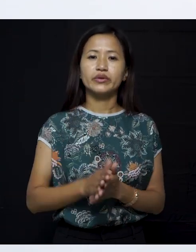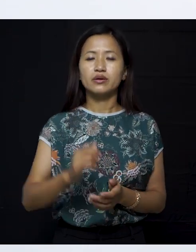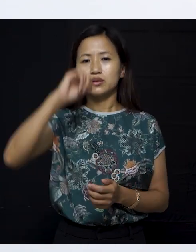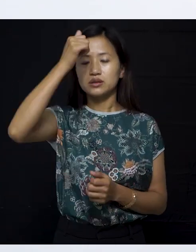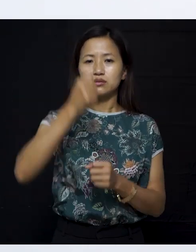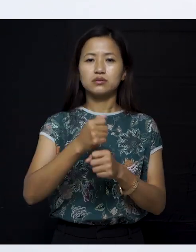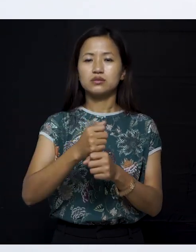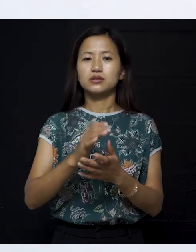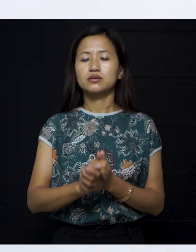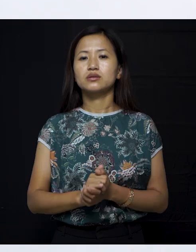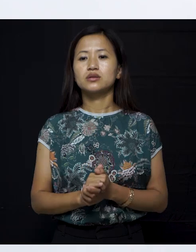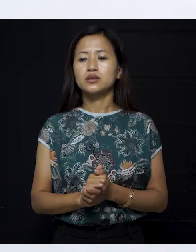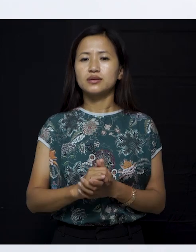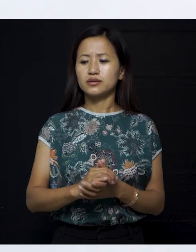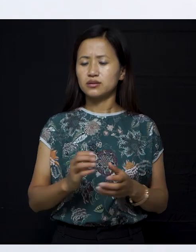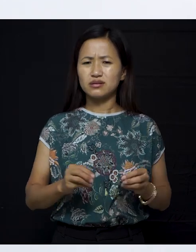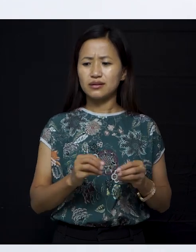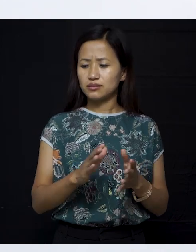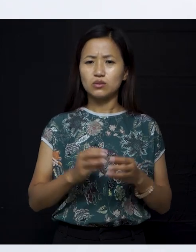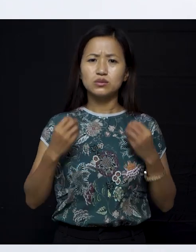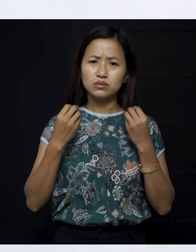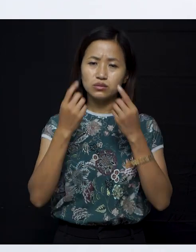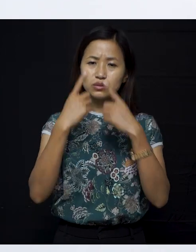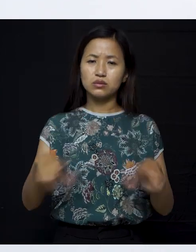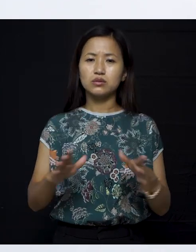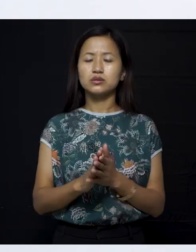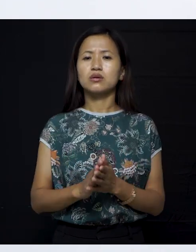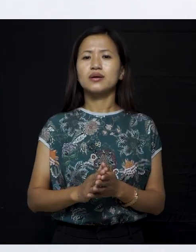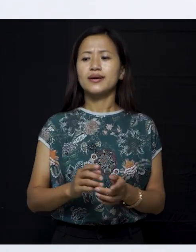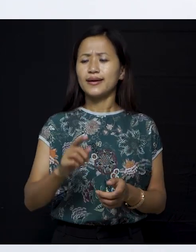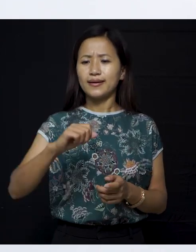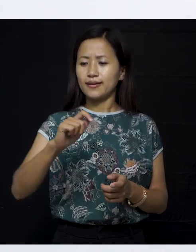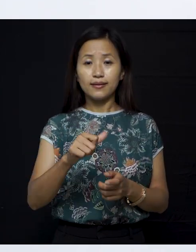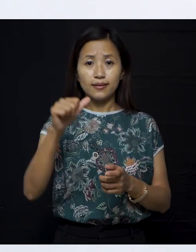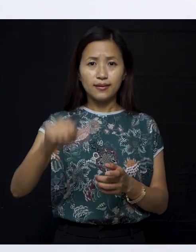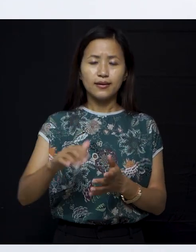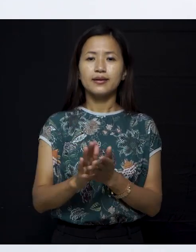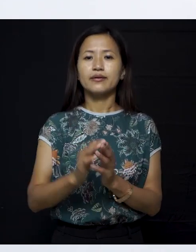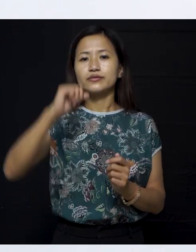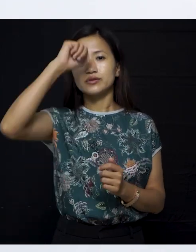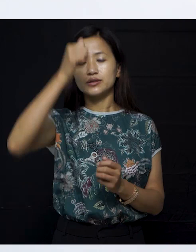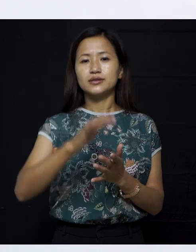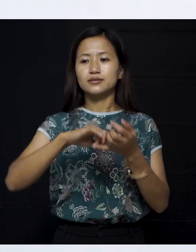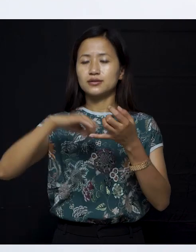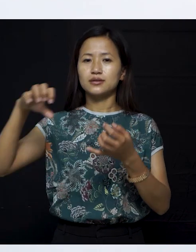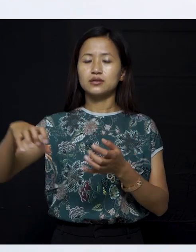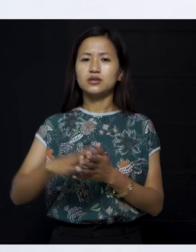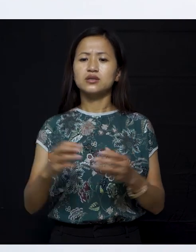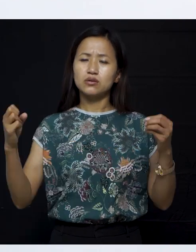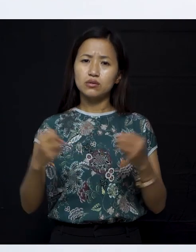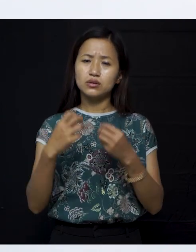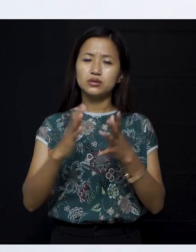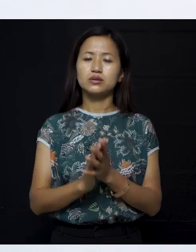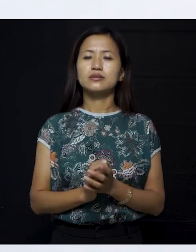government did not want to lose any of the Indian states, because earlier also there were so many clashes among the Indian